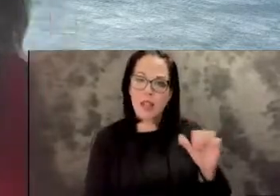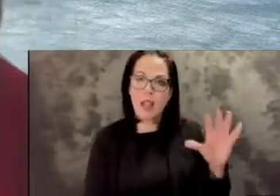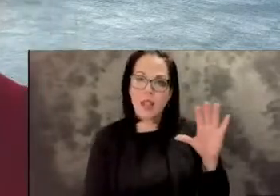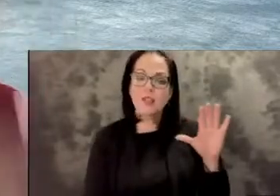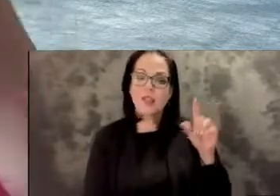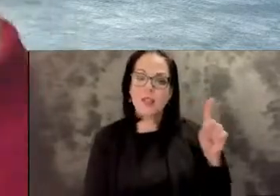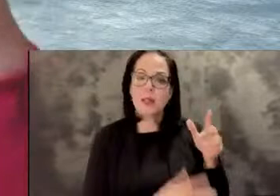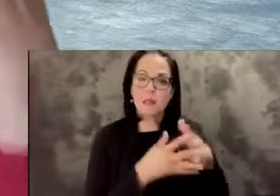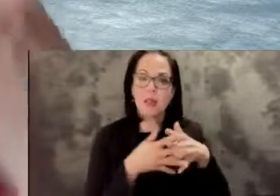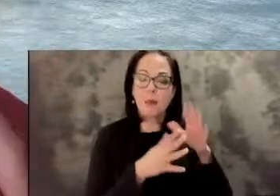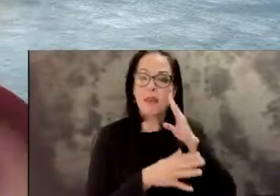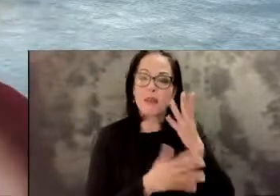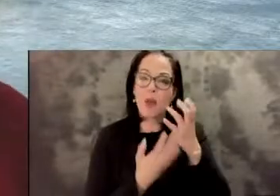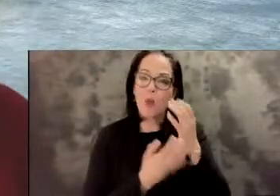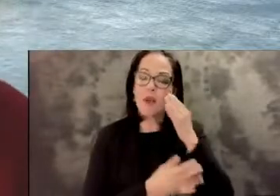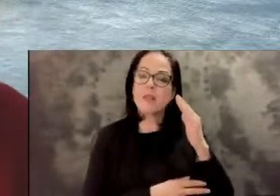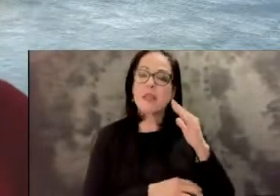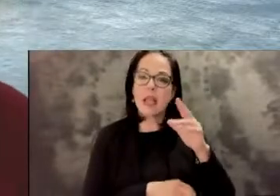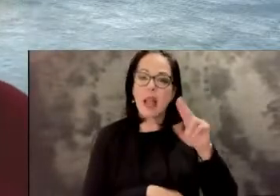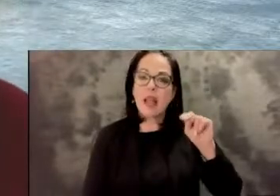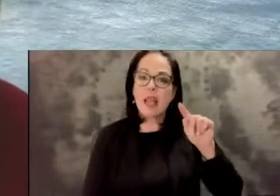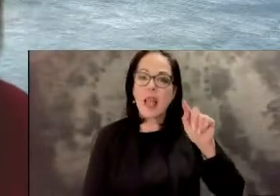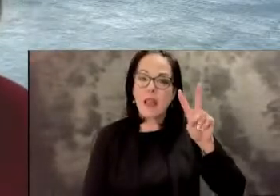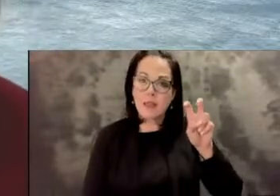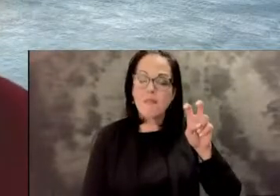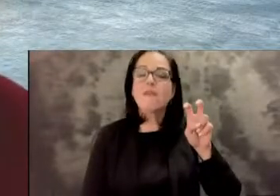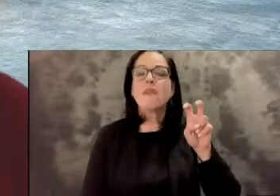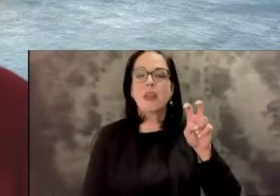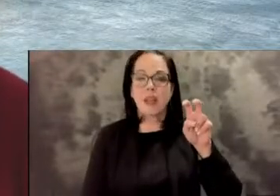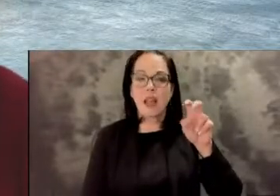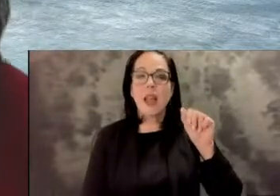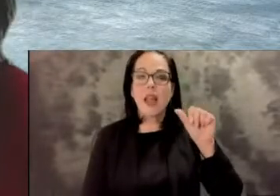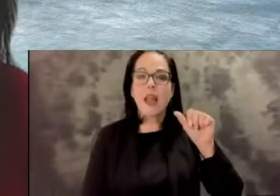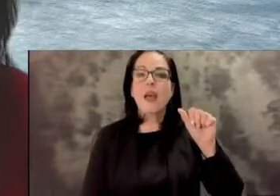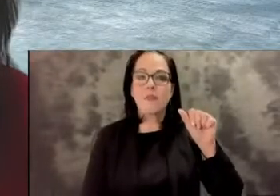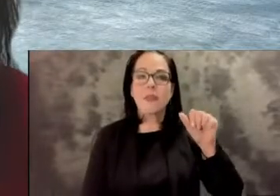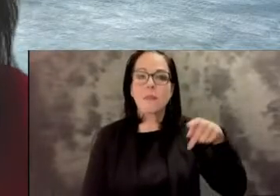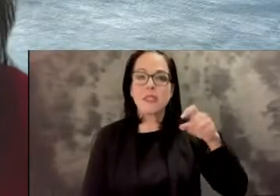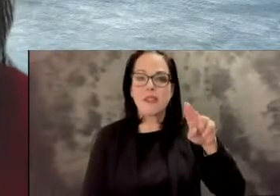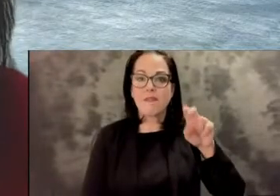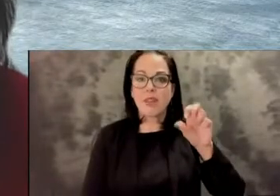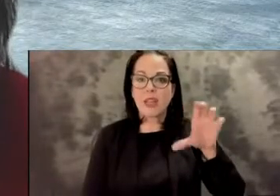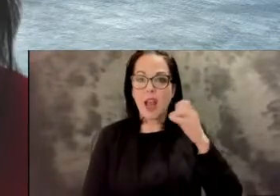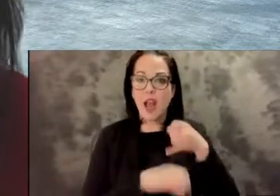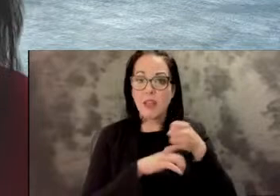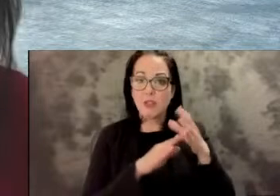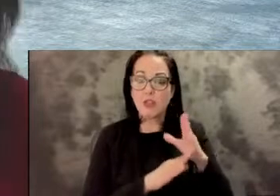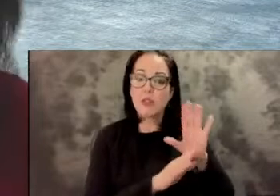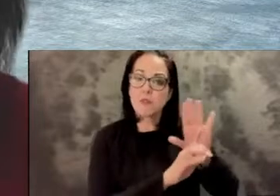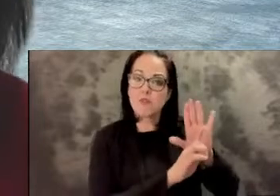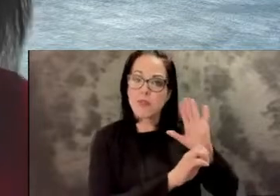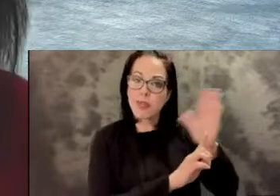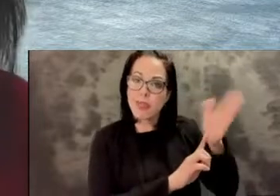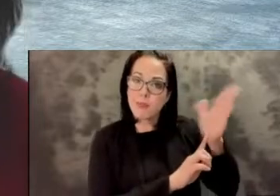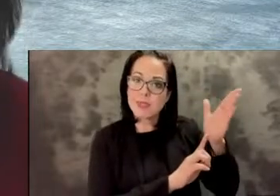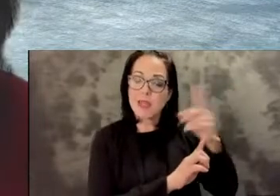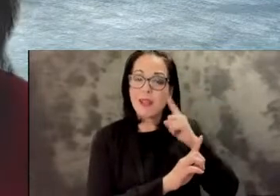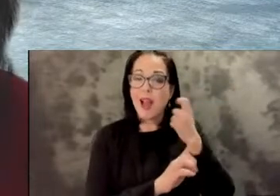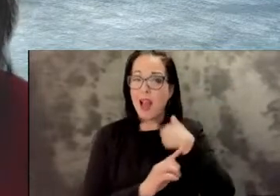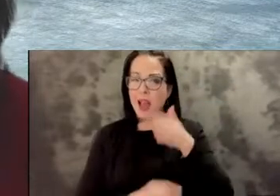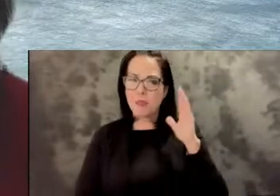Pacific Islanders to have the opportunity to present their own experience with this issue. I presented last